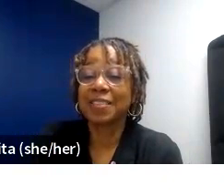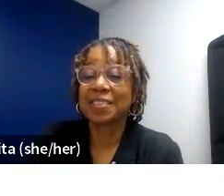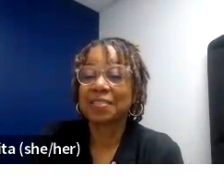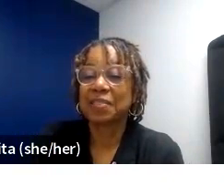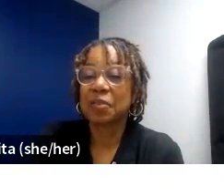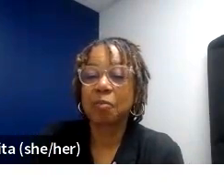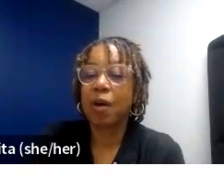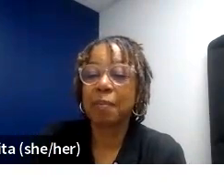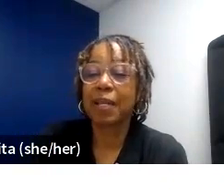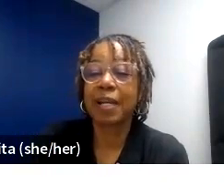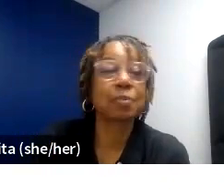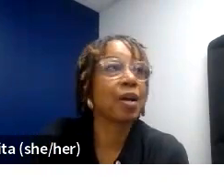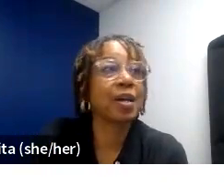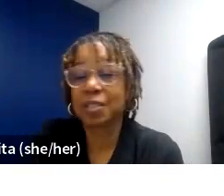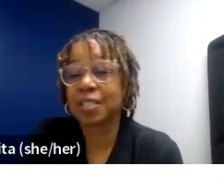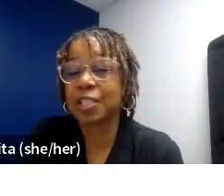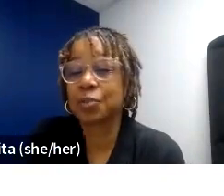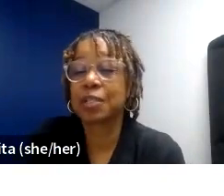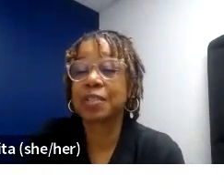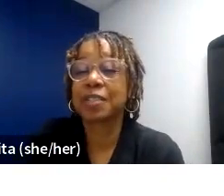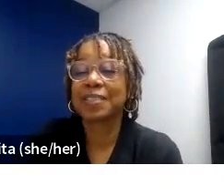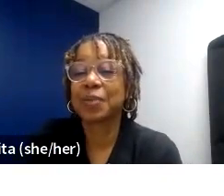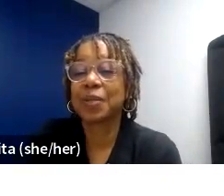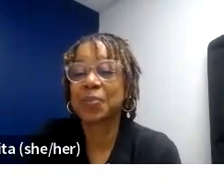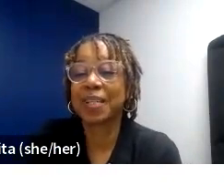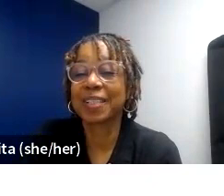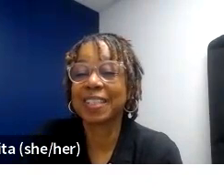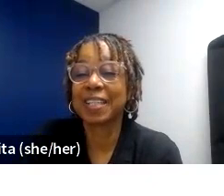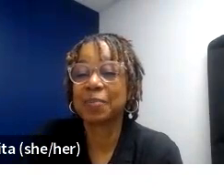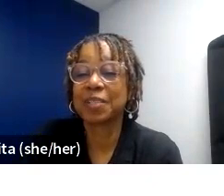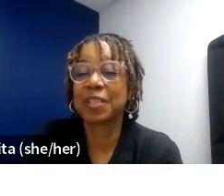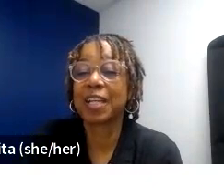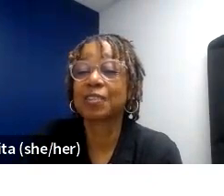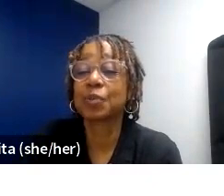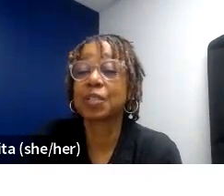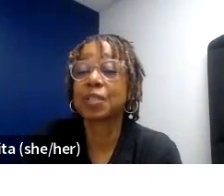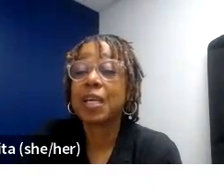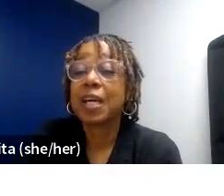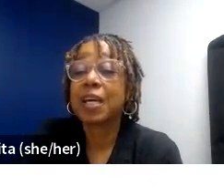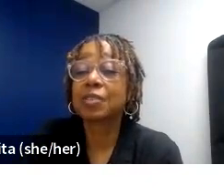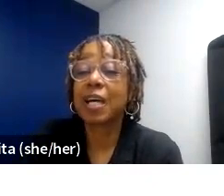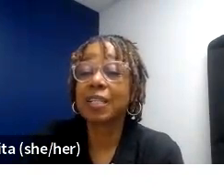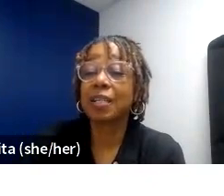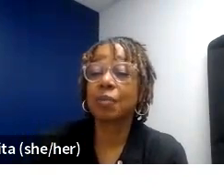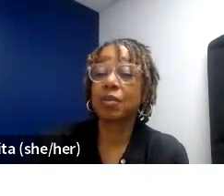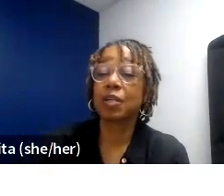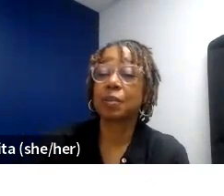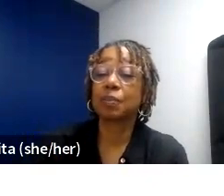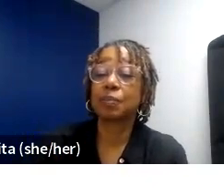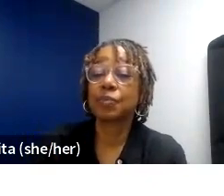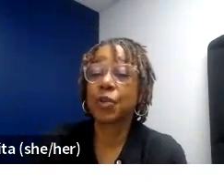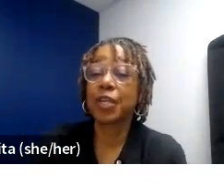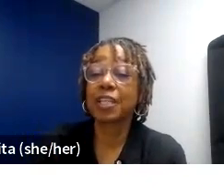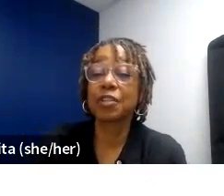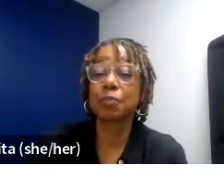Melanie, why am I not surprised to see you here? Welcome, Melanie. I'm in your neck of the woods. Eldana,